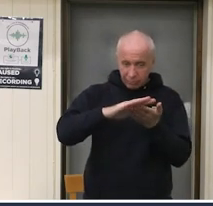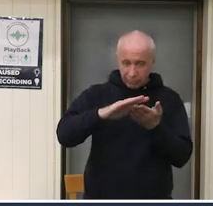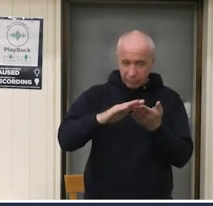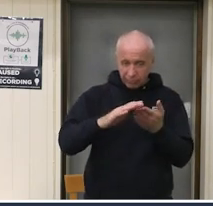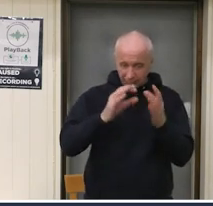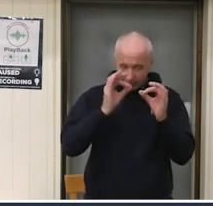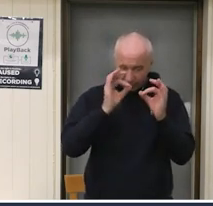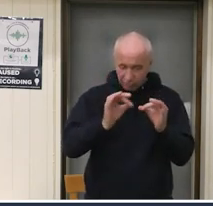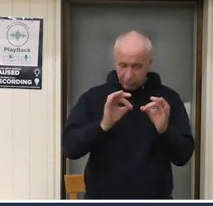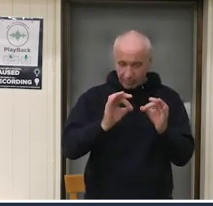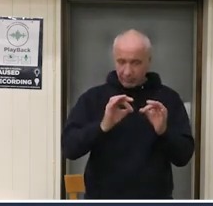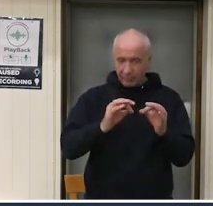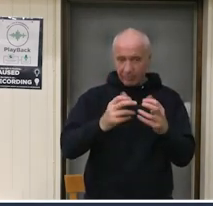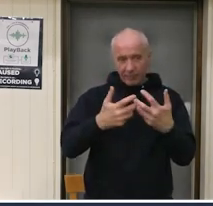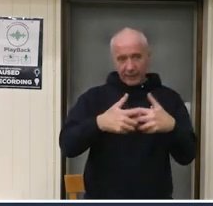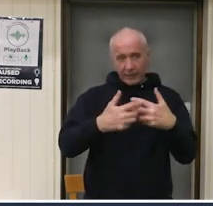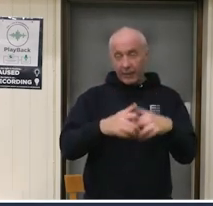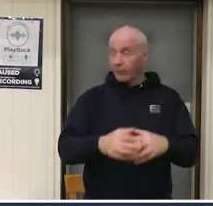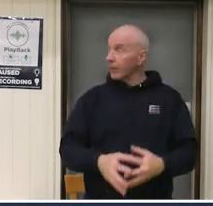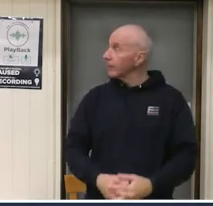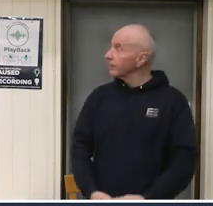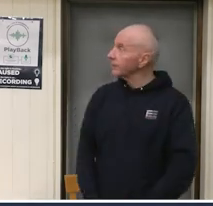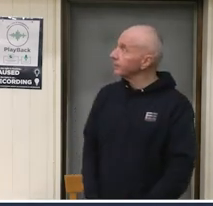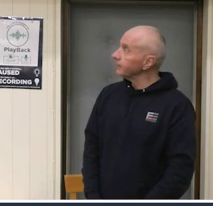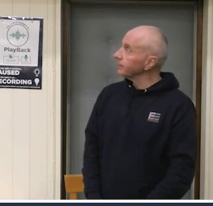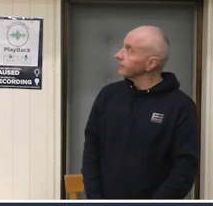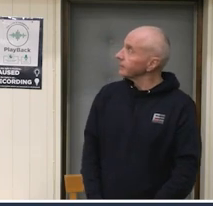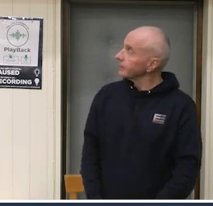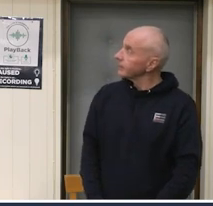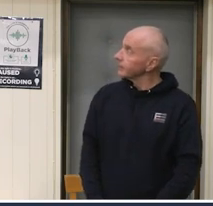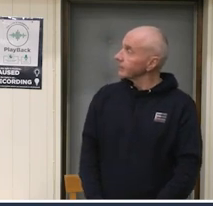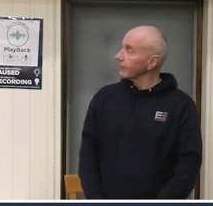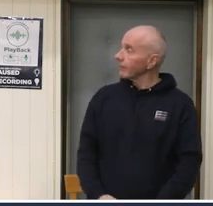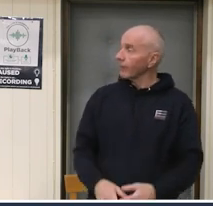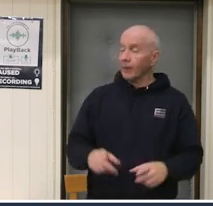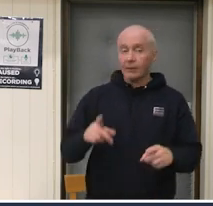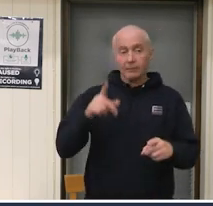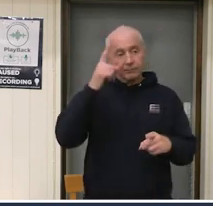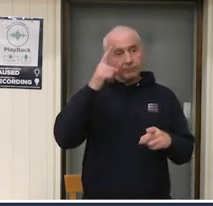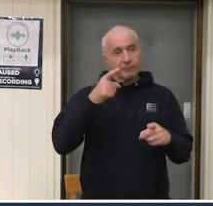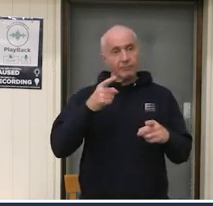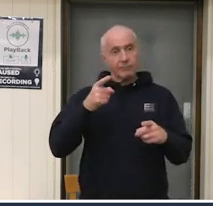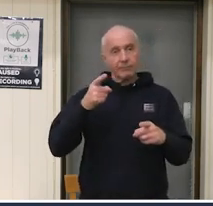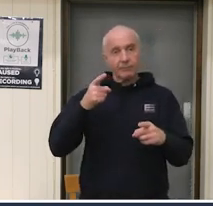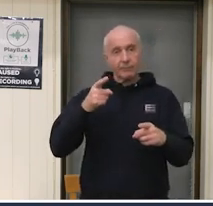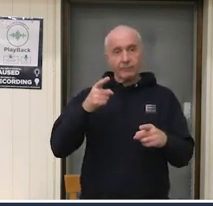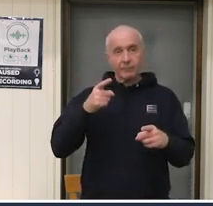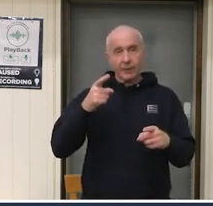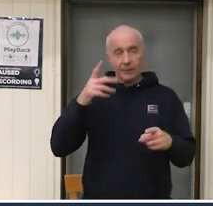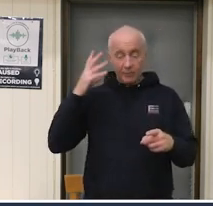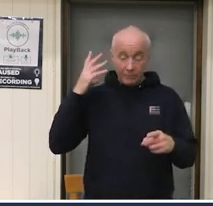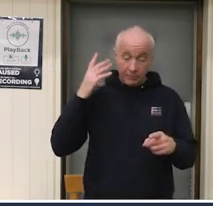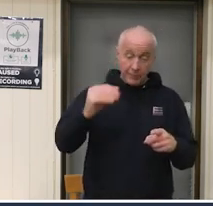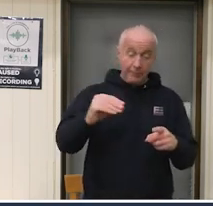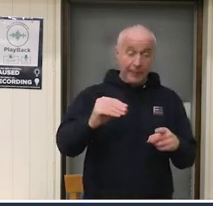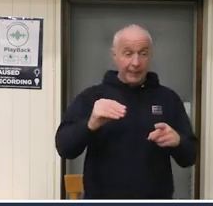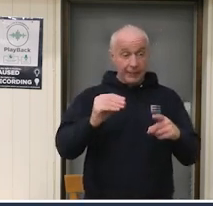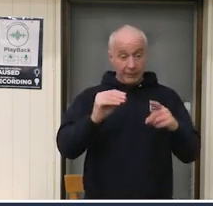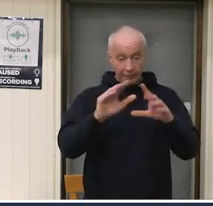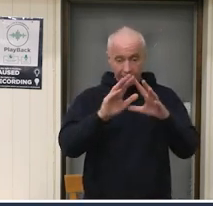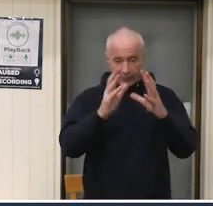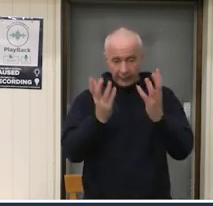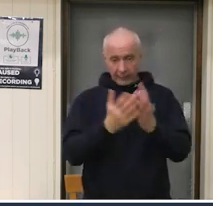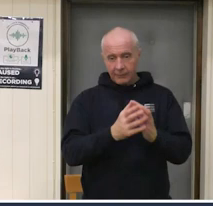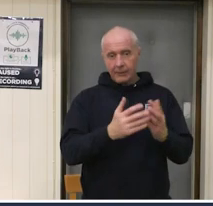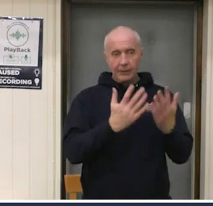In terms of some of the numbers for inertial confinement fusion, right, the speed of the velocity at which the outer layer is ablated is about 10 to